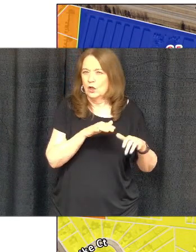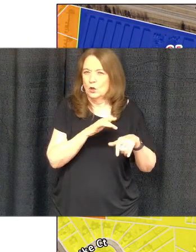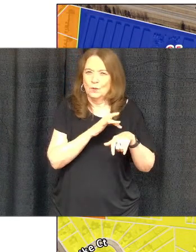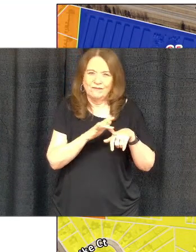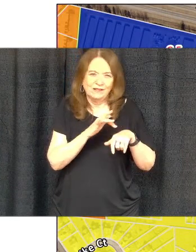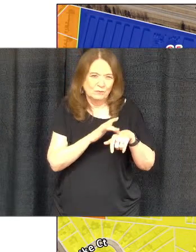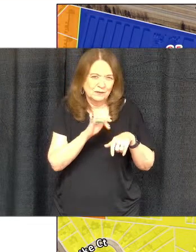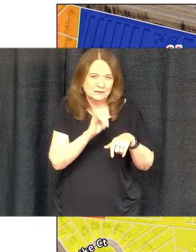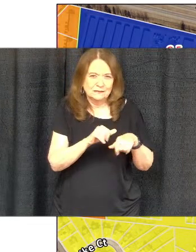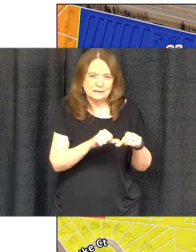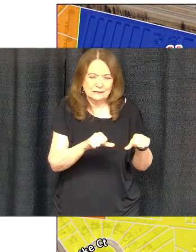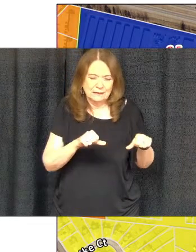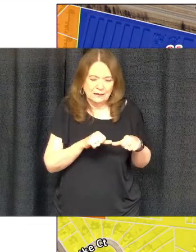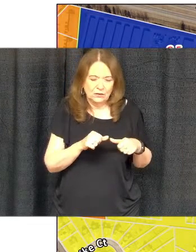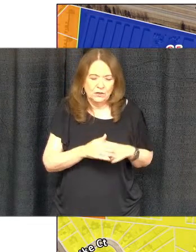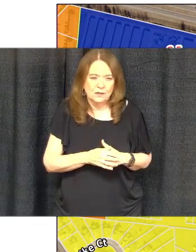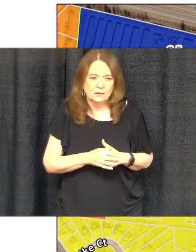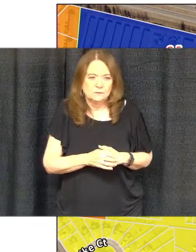in the area.